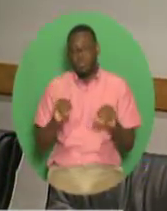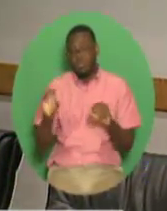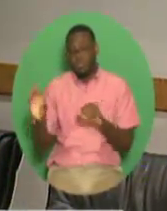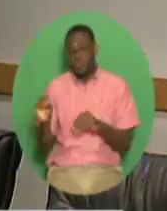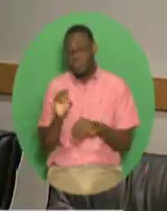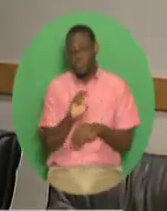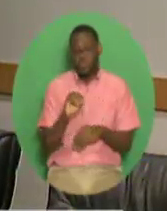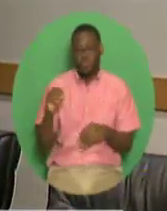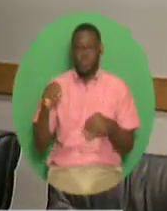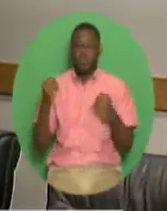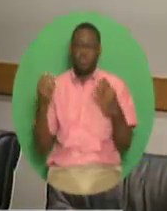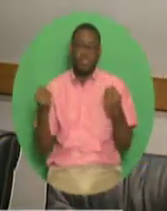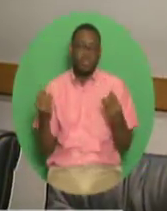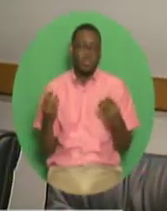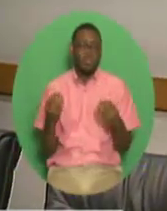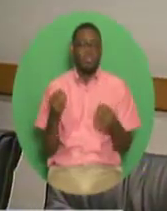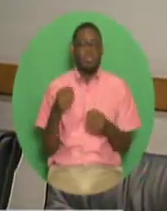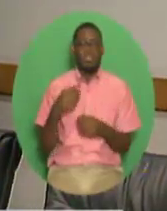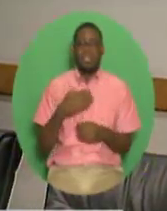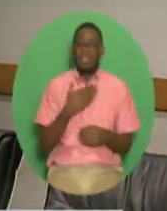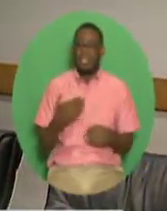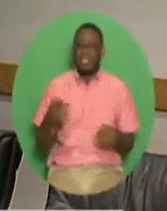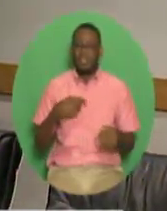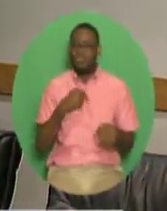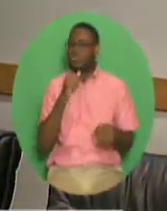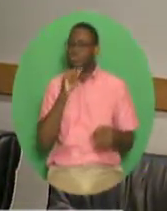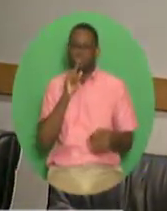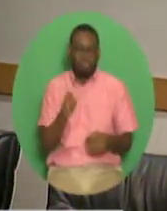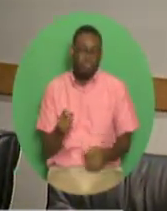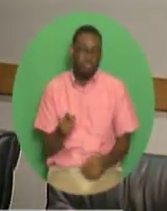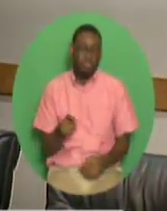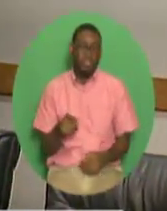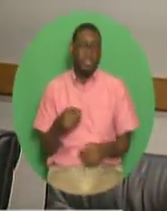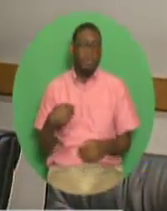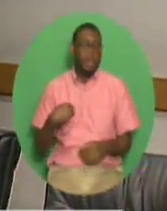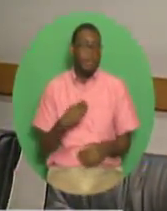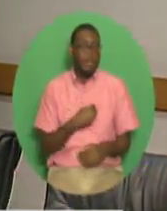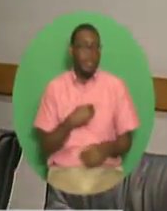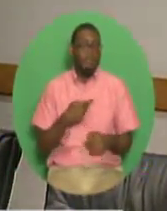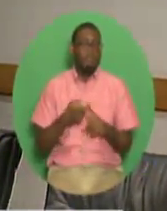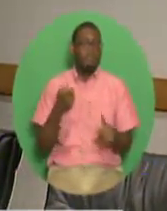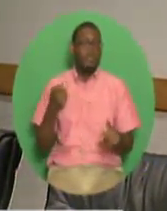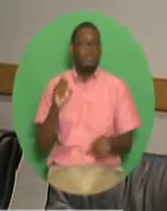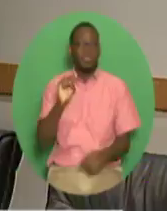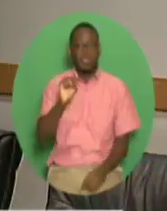was spread by the member for Superior. And he spent all his time doing that.